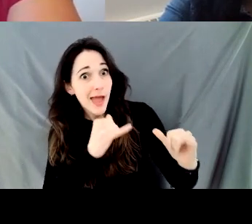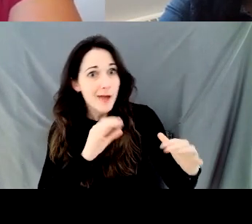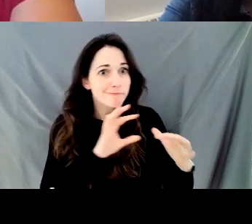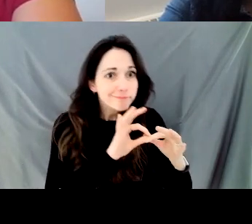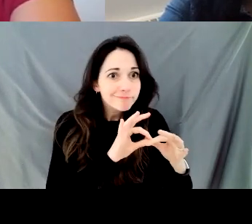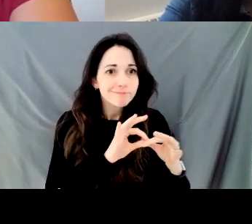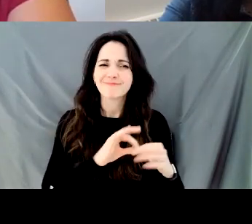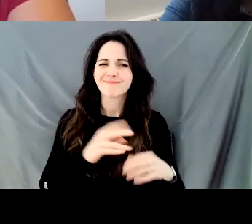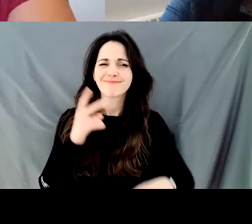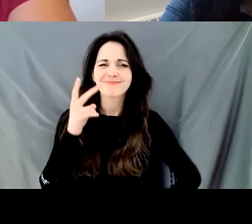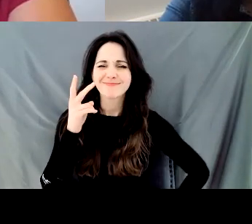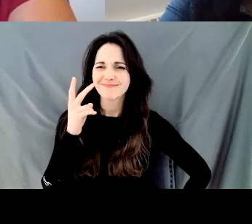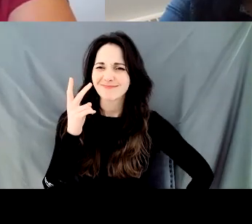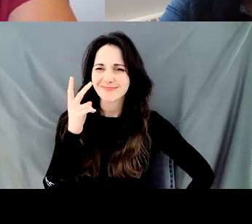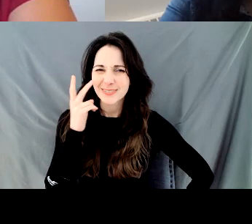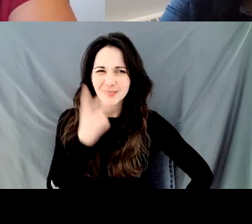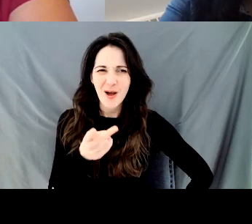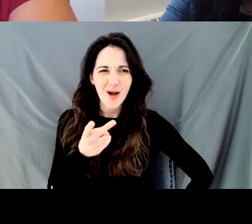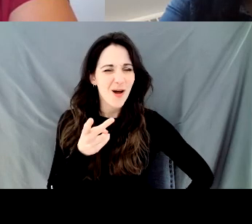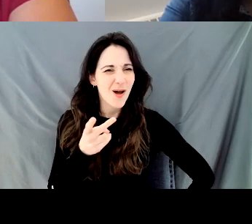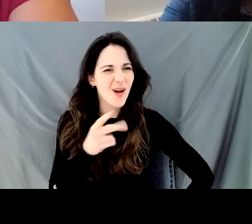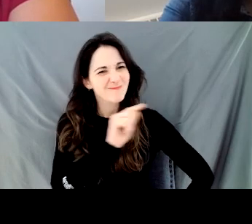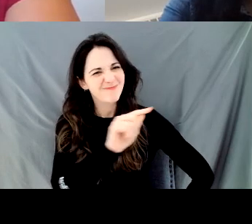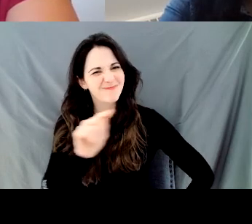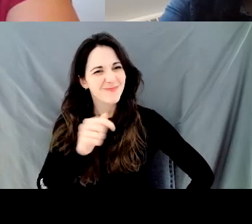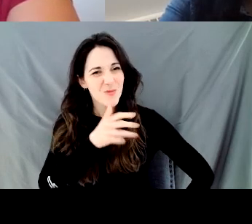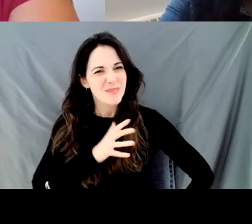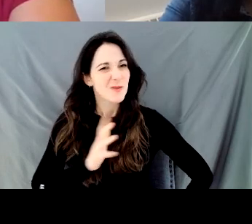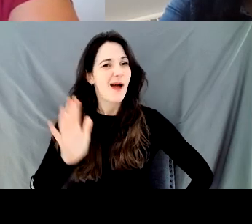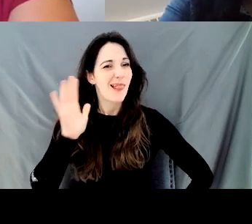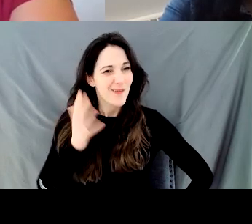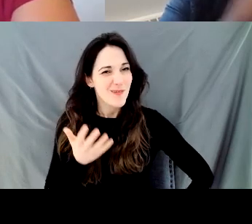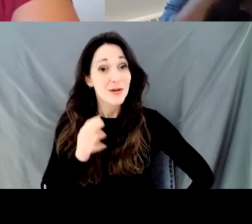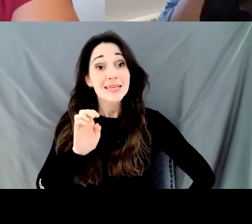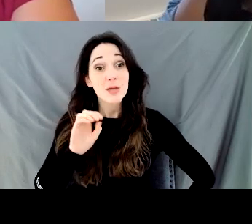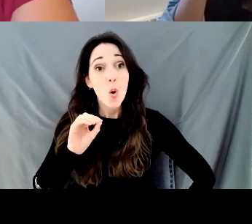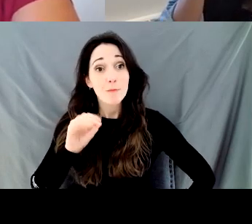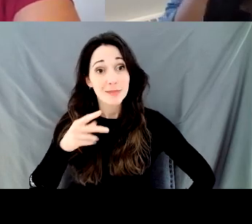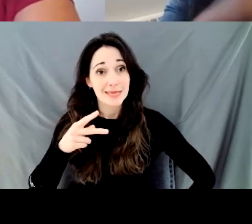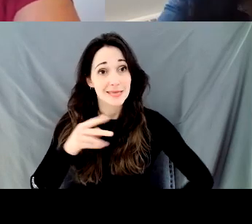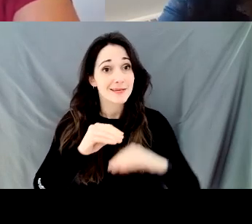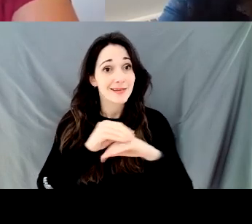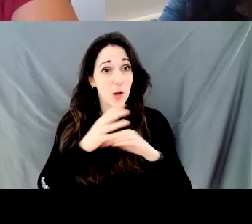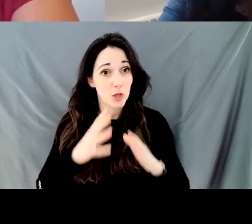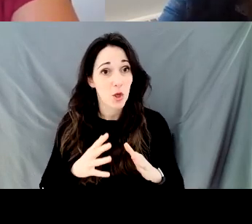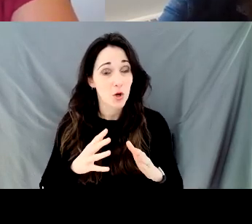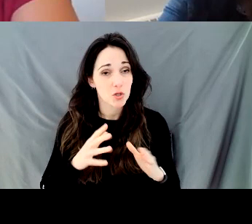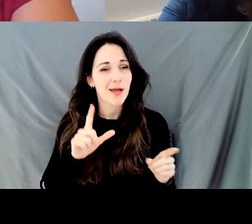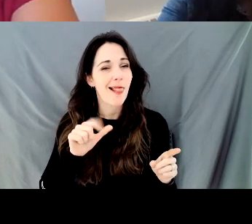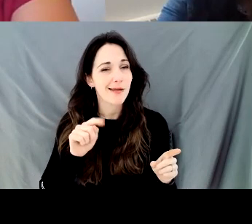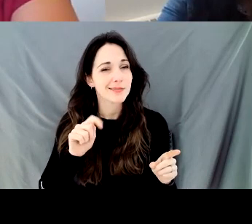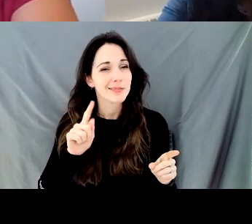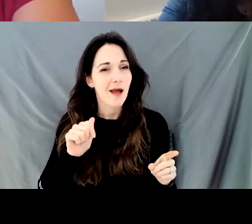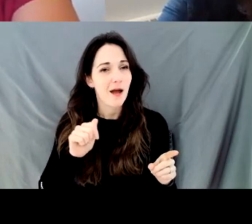saw these women, also Latinas, who were some of my EOP counselors and had the way they